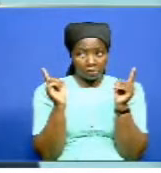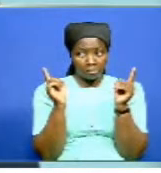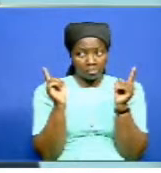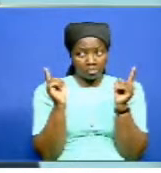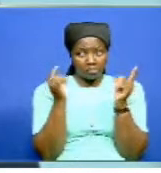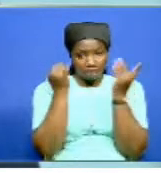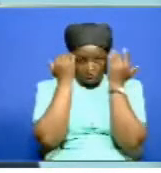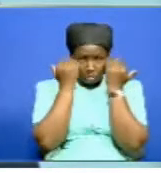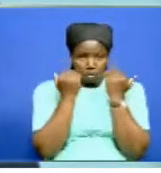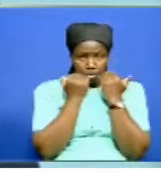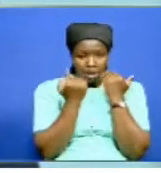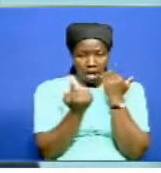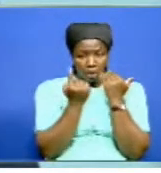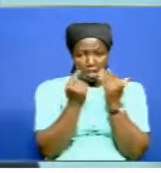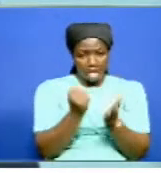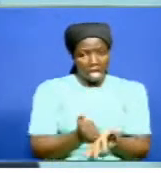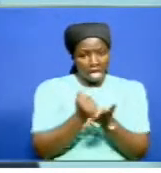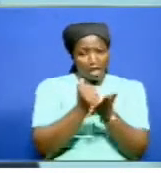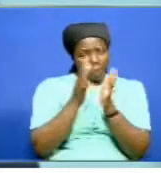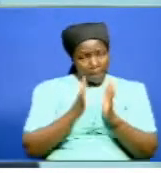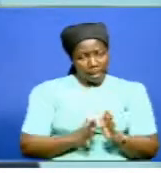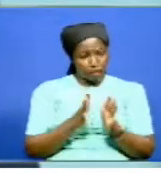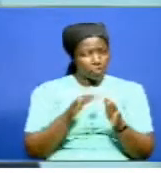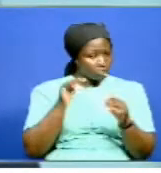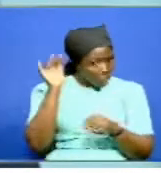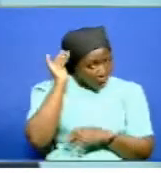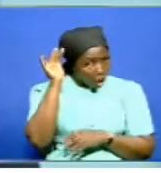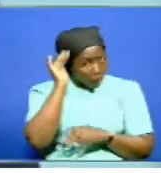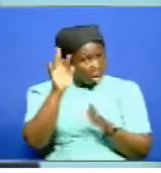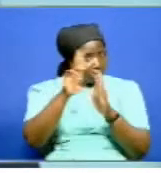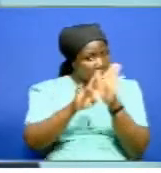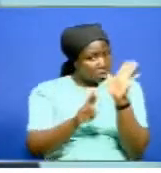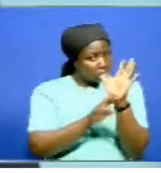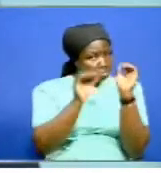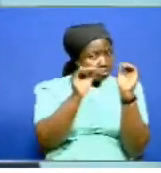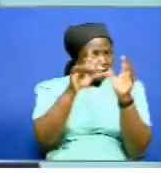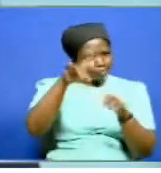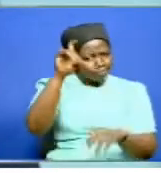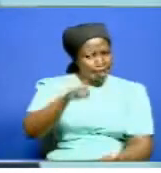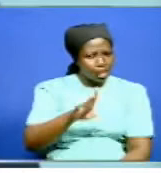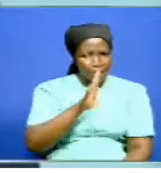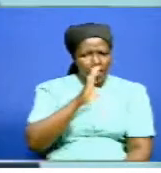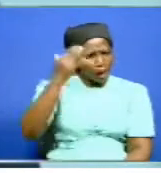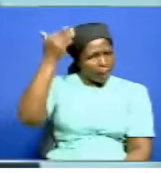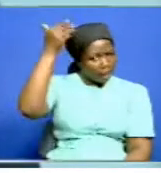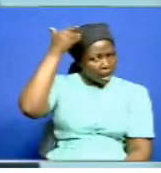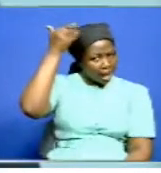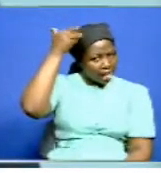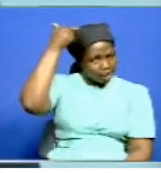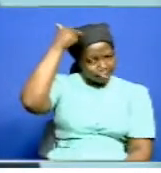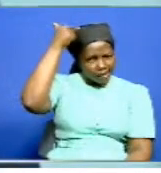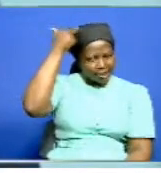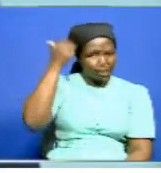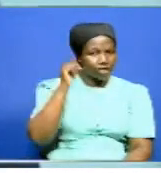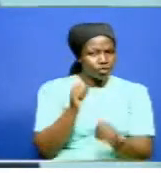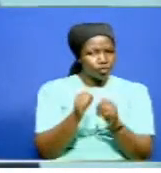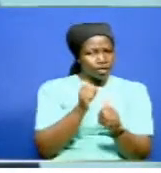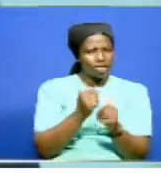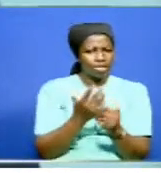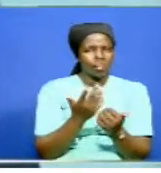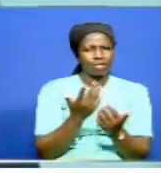not help one to obey traffic rules. There must be a mindset that predisposes